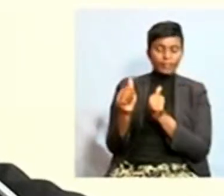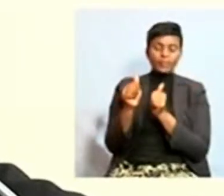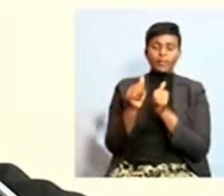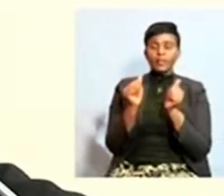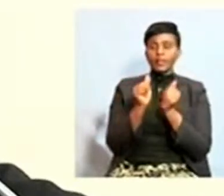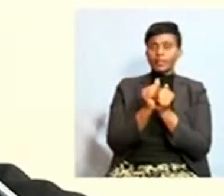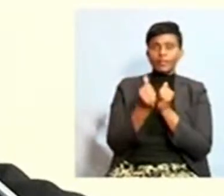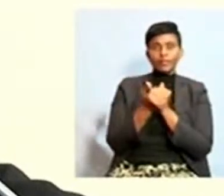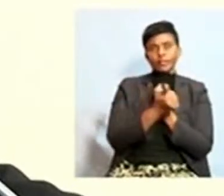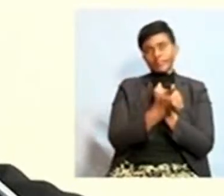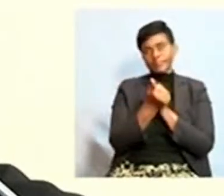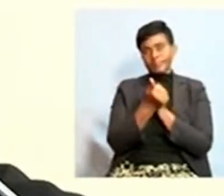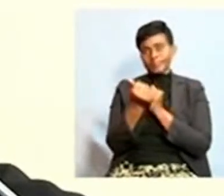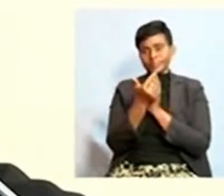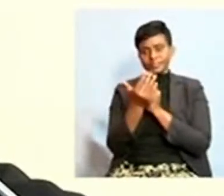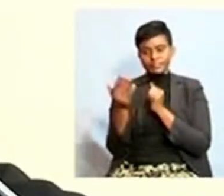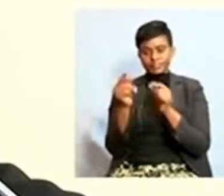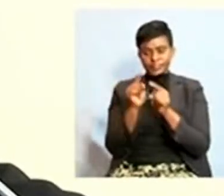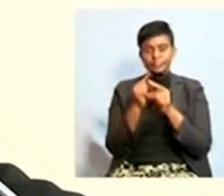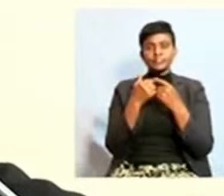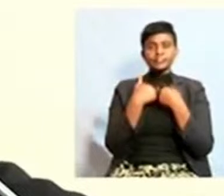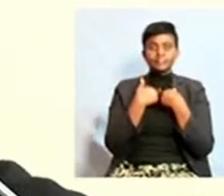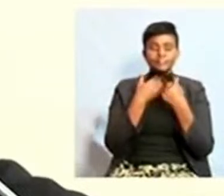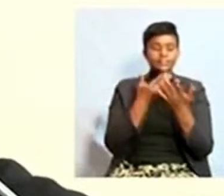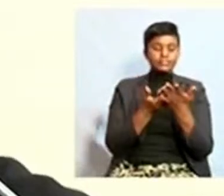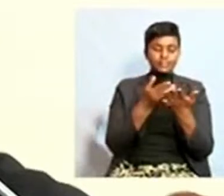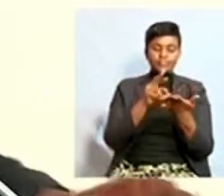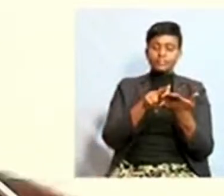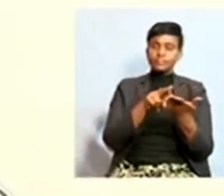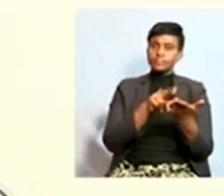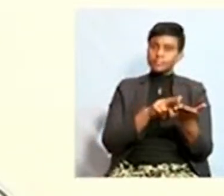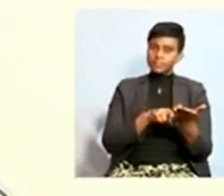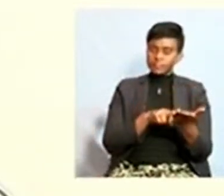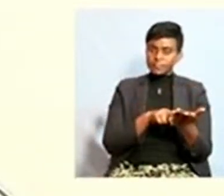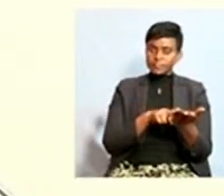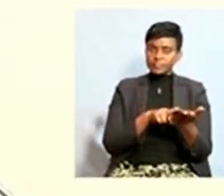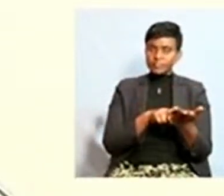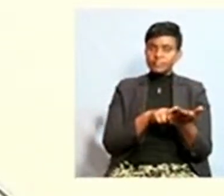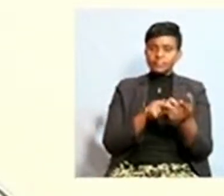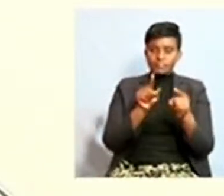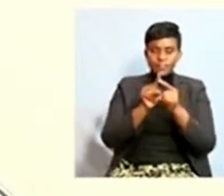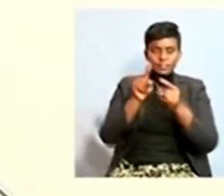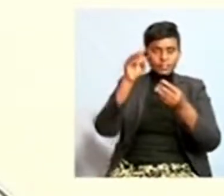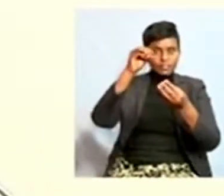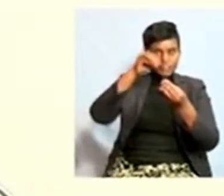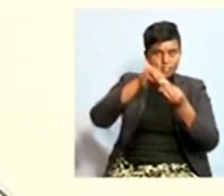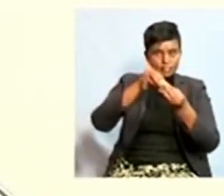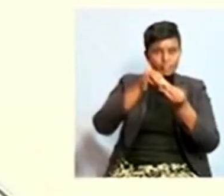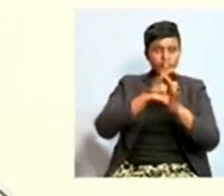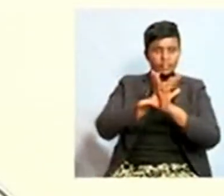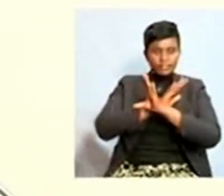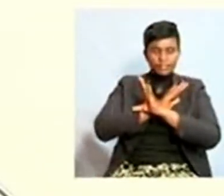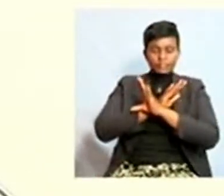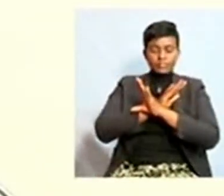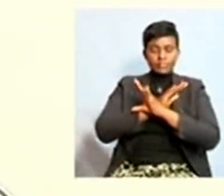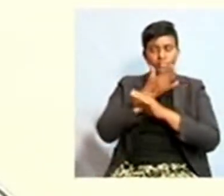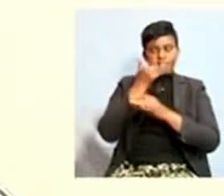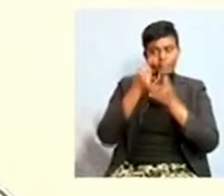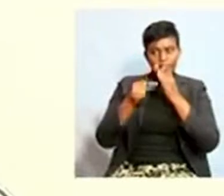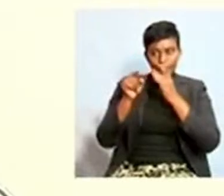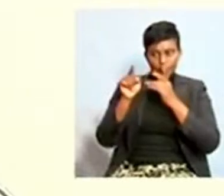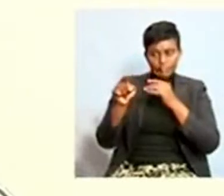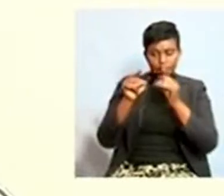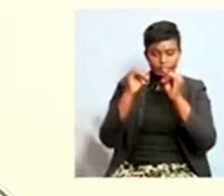other things, and to consider reports. And additionally, Zambia must